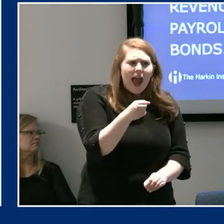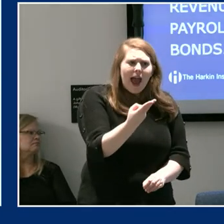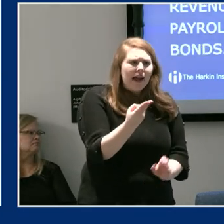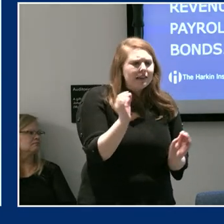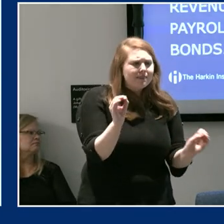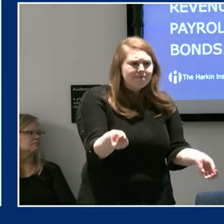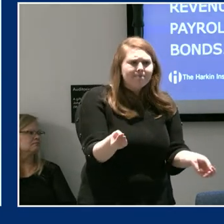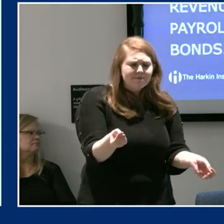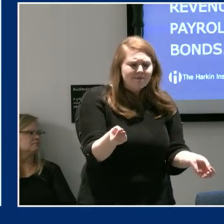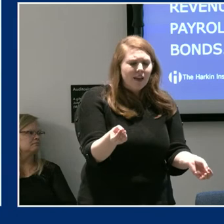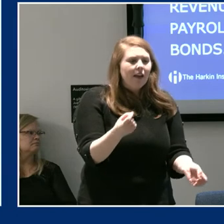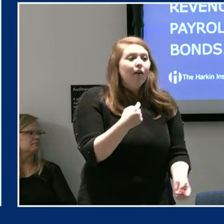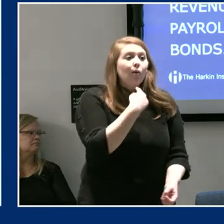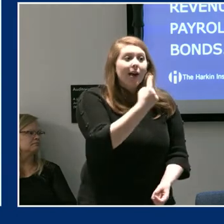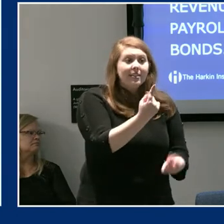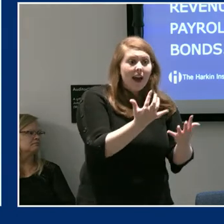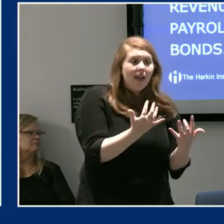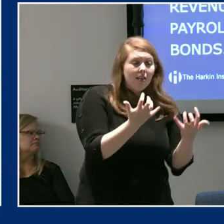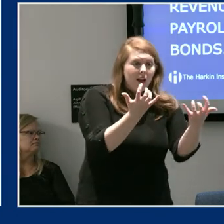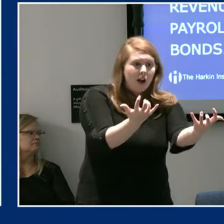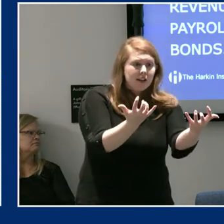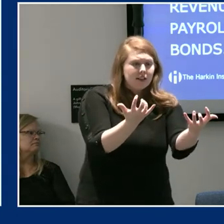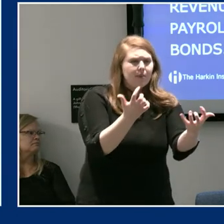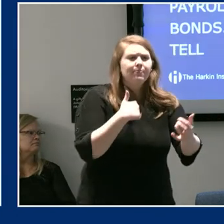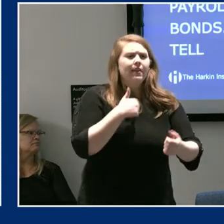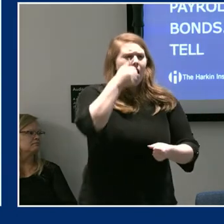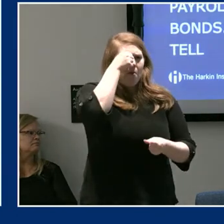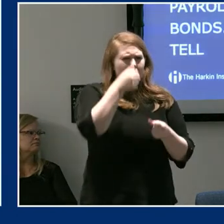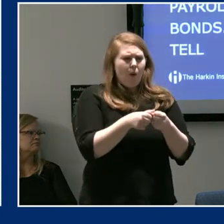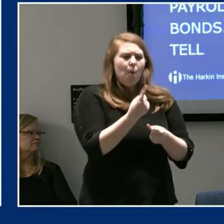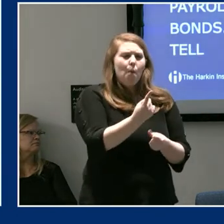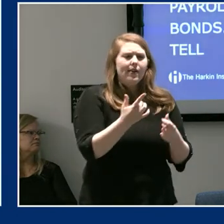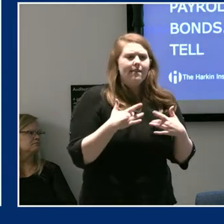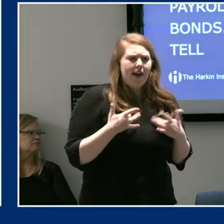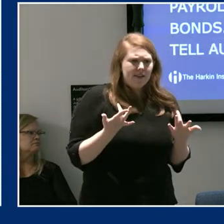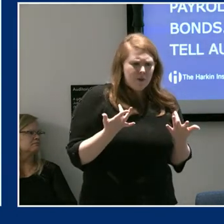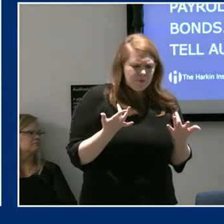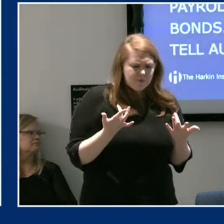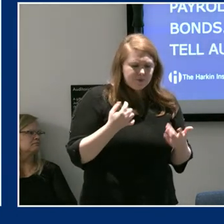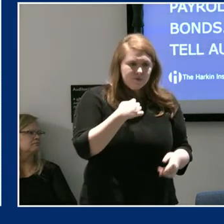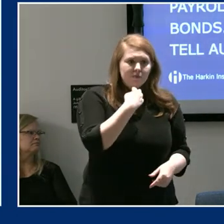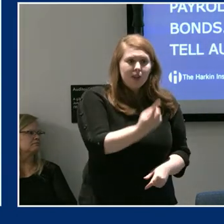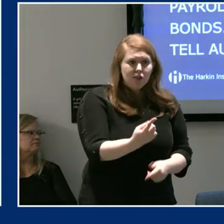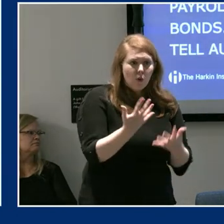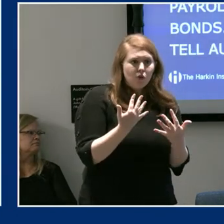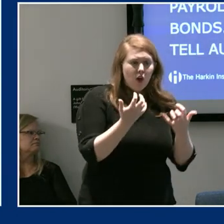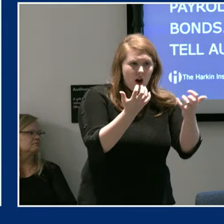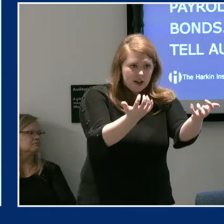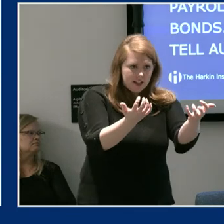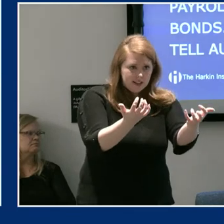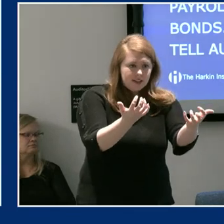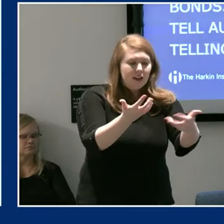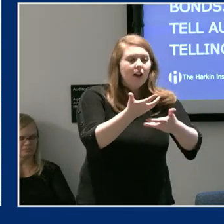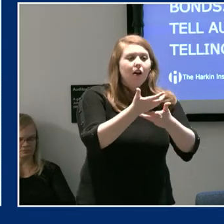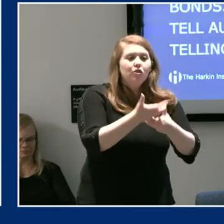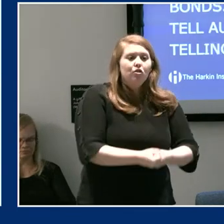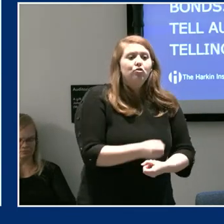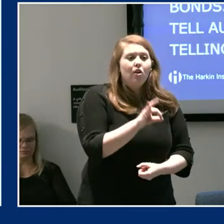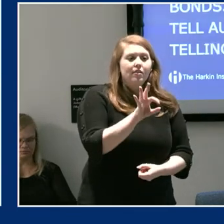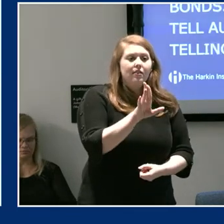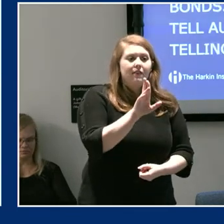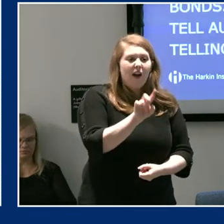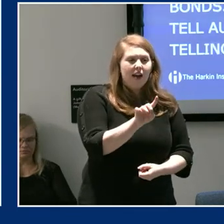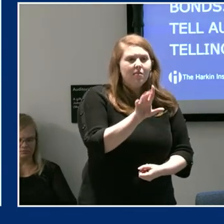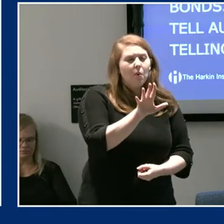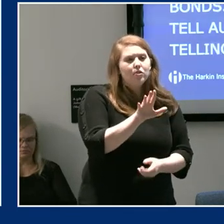I tell audiences, I remember one event, I was telling the audience, at that point the trust fund was about $2 trillion.